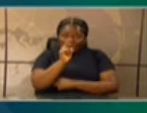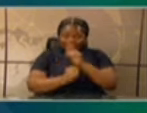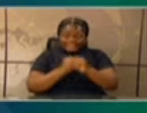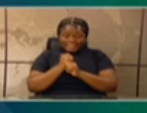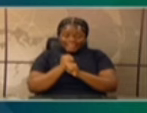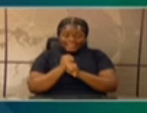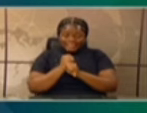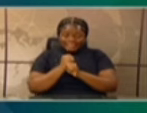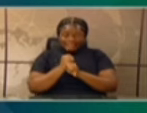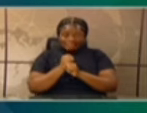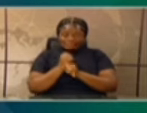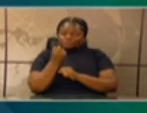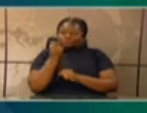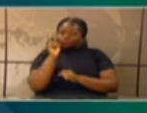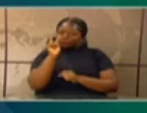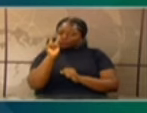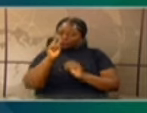Over 2 billion.